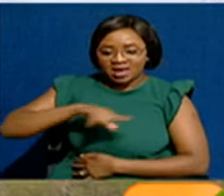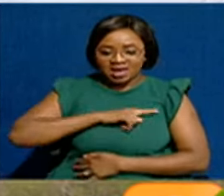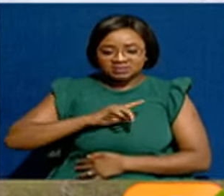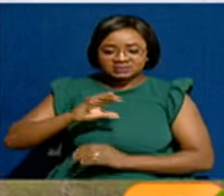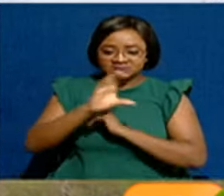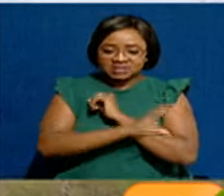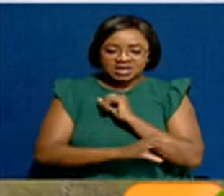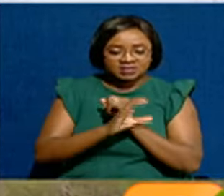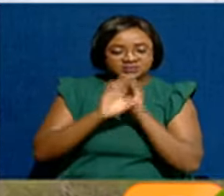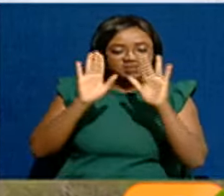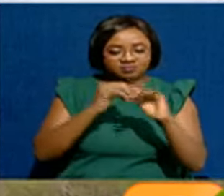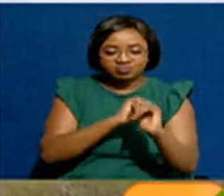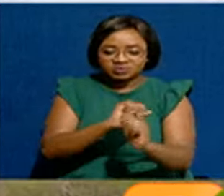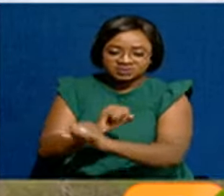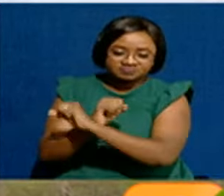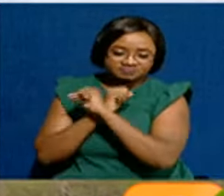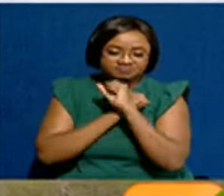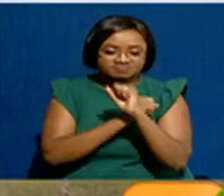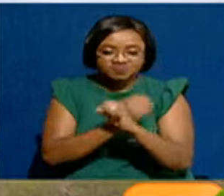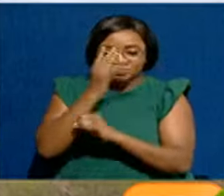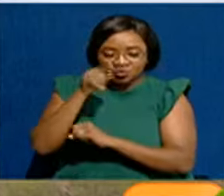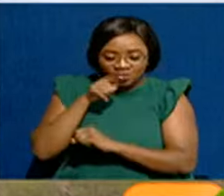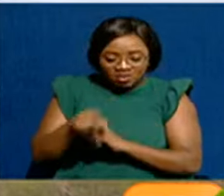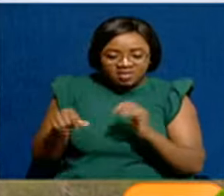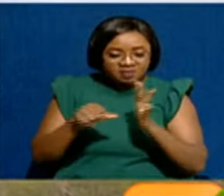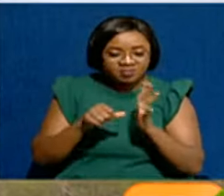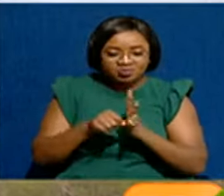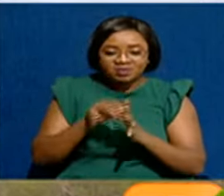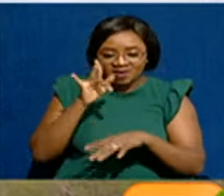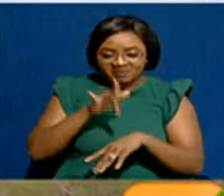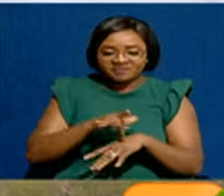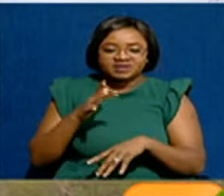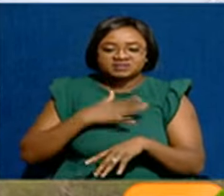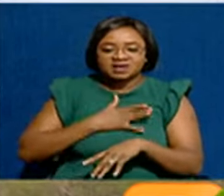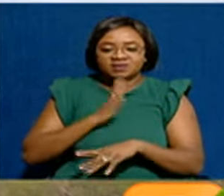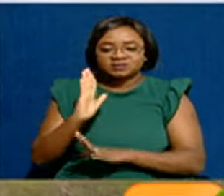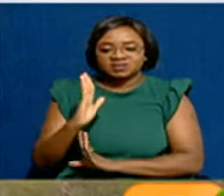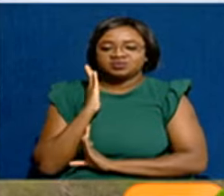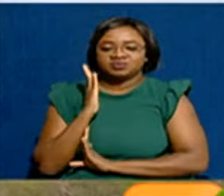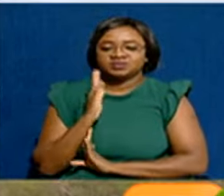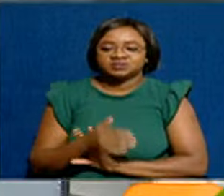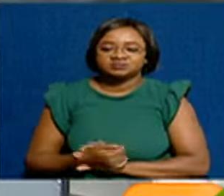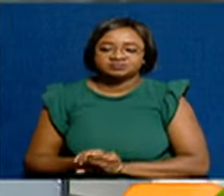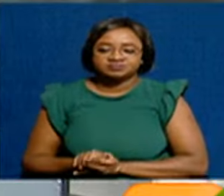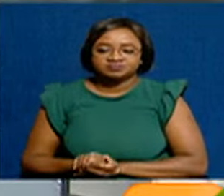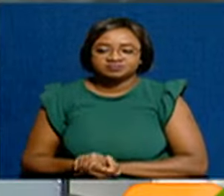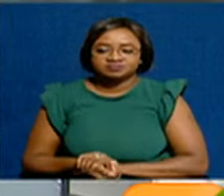kama taifa, kwa sababu janga kama hili ni tisho kwa usalama wa taifa.